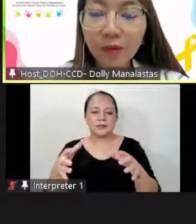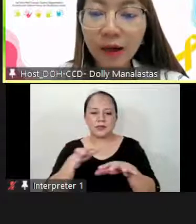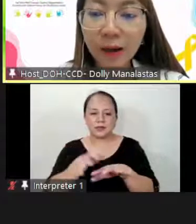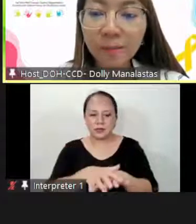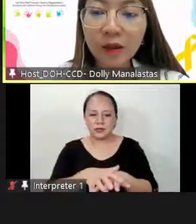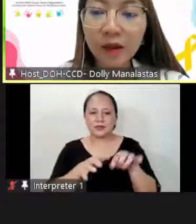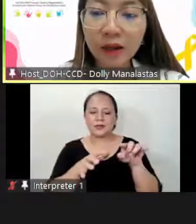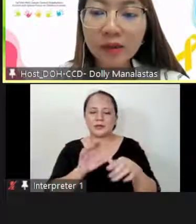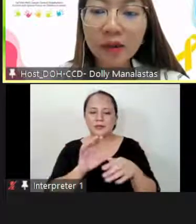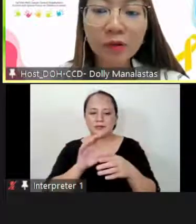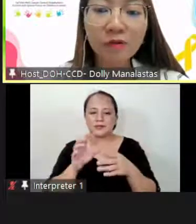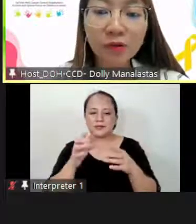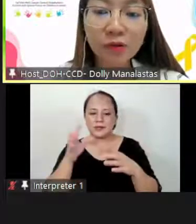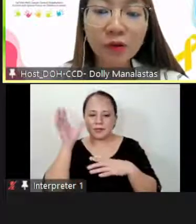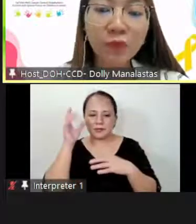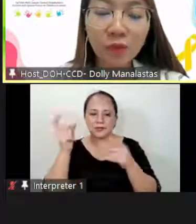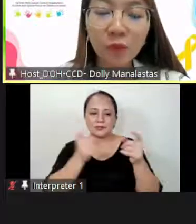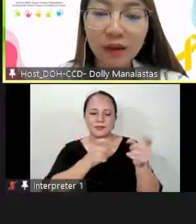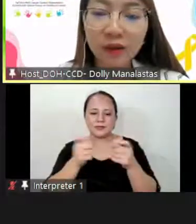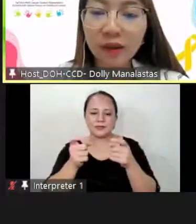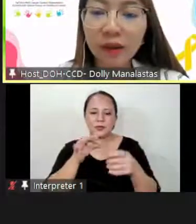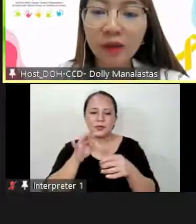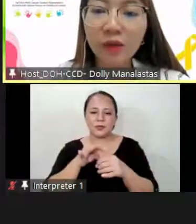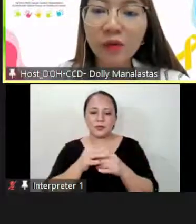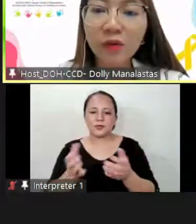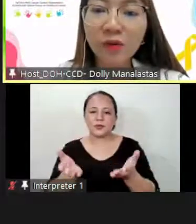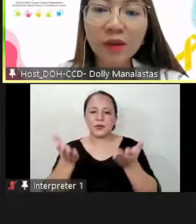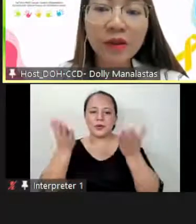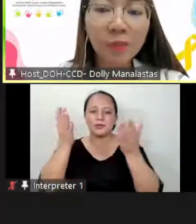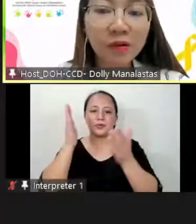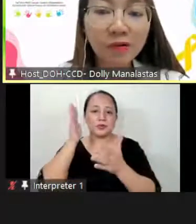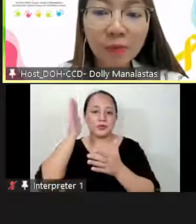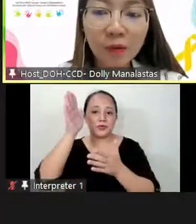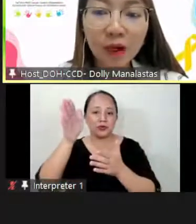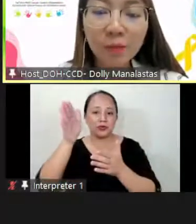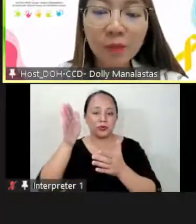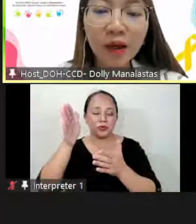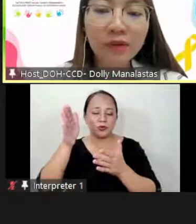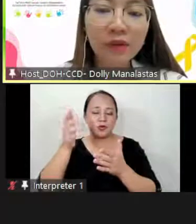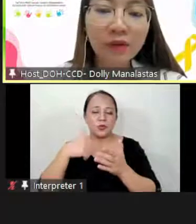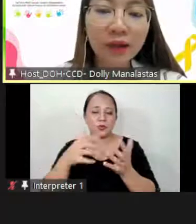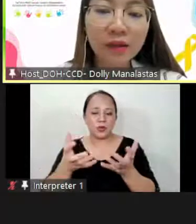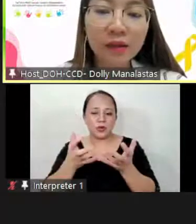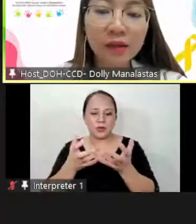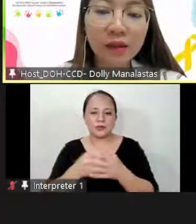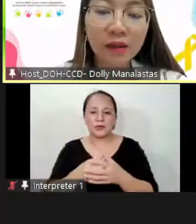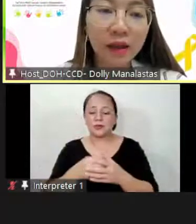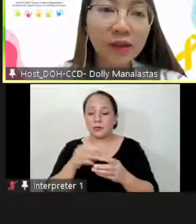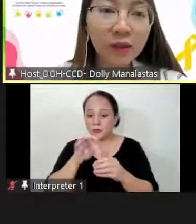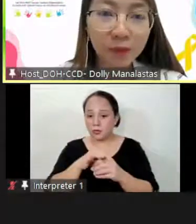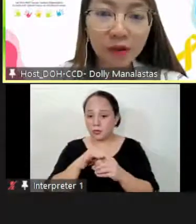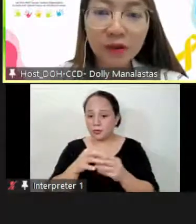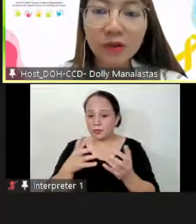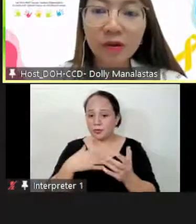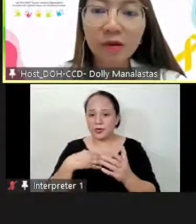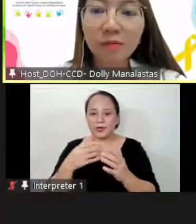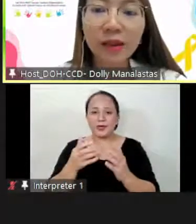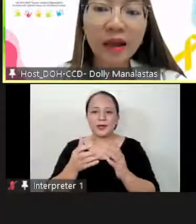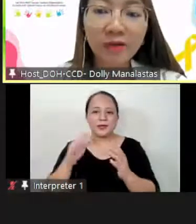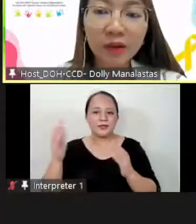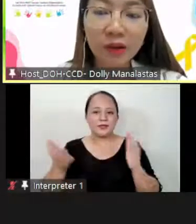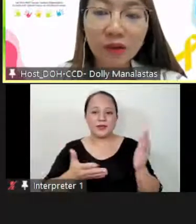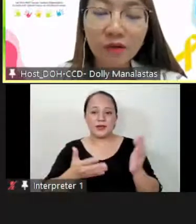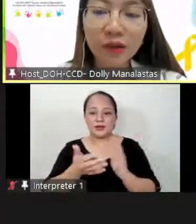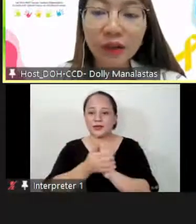Control Program, rising up to the future we want. So in this part of the program, we have invited experts